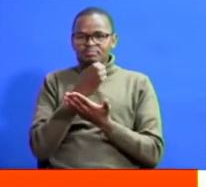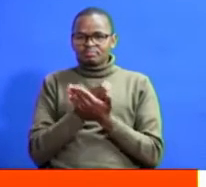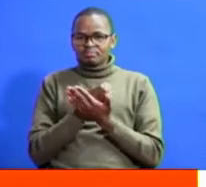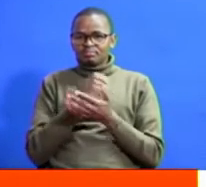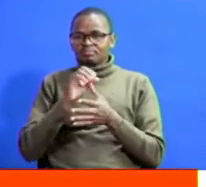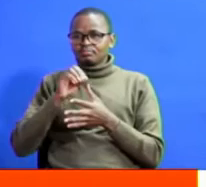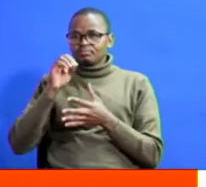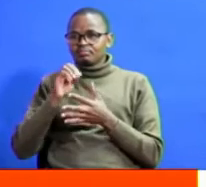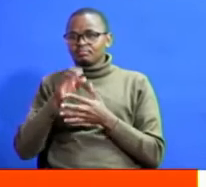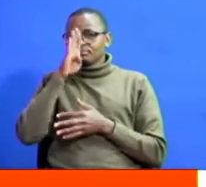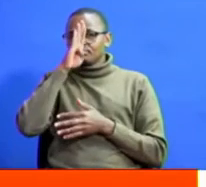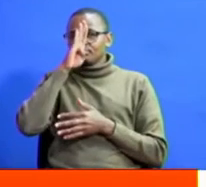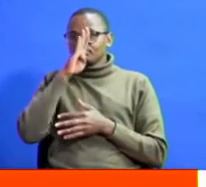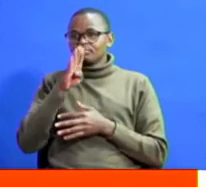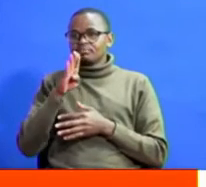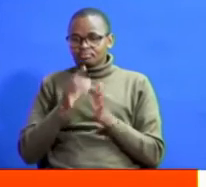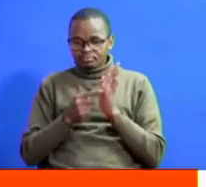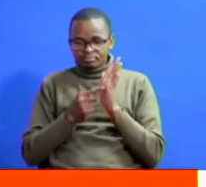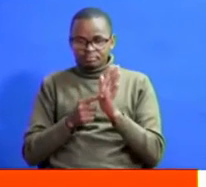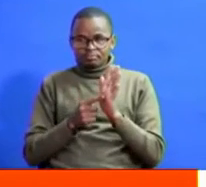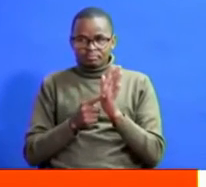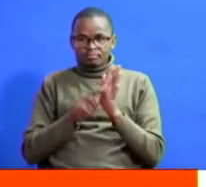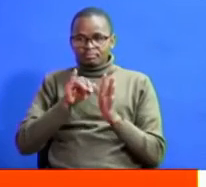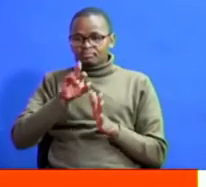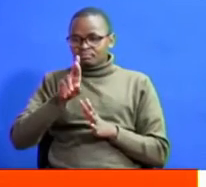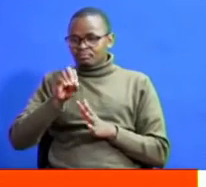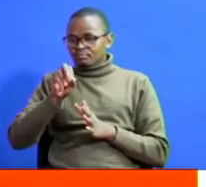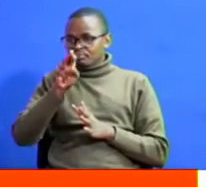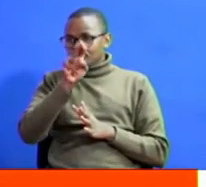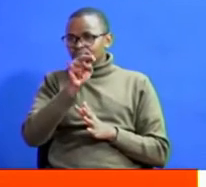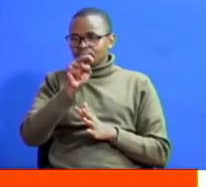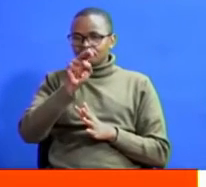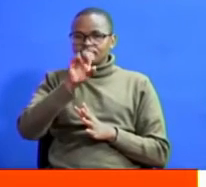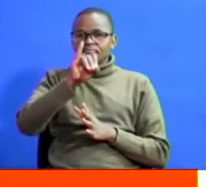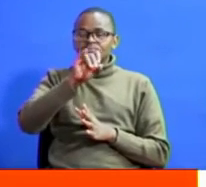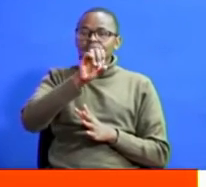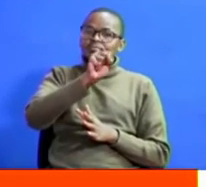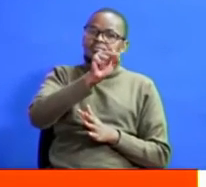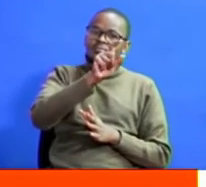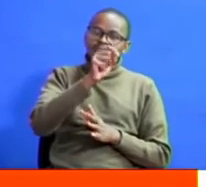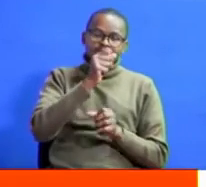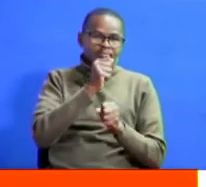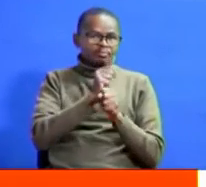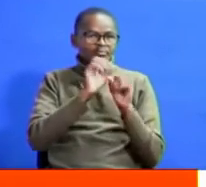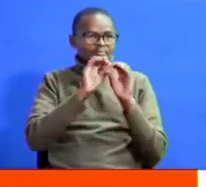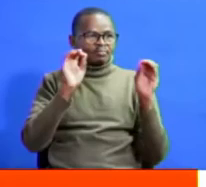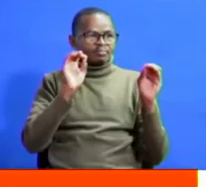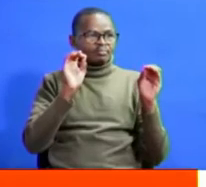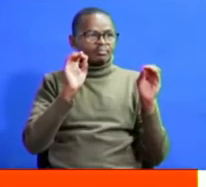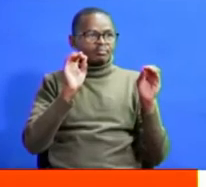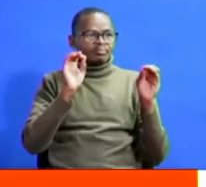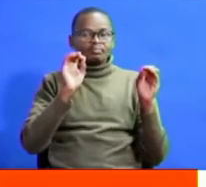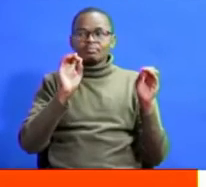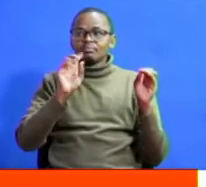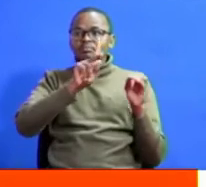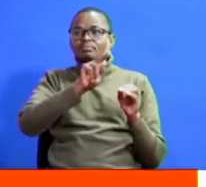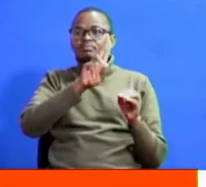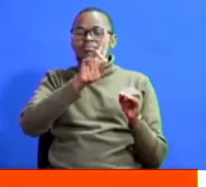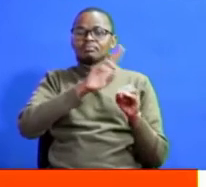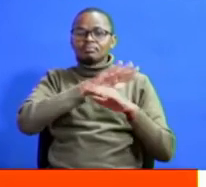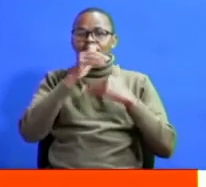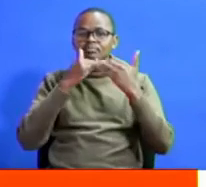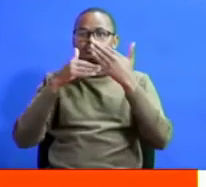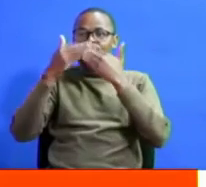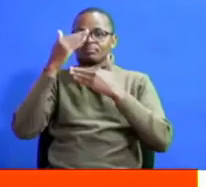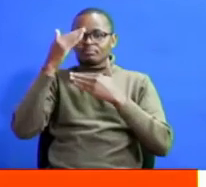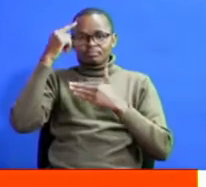or to show an iron fist, you can barely do nothing. Mm-hmm. In fact, the Kenyatta University fraternity is a